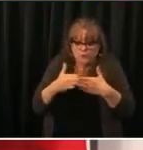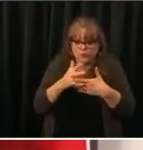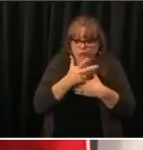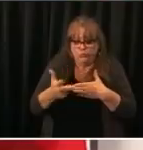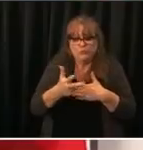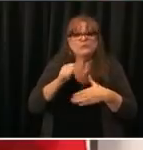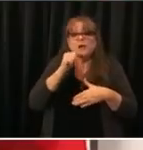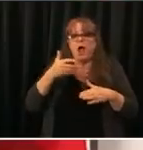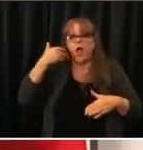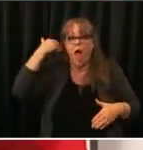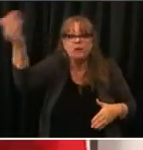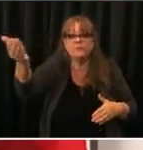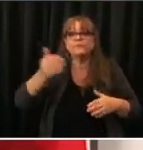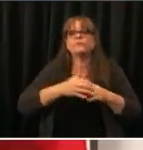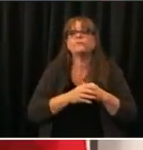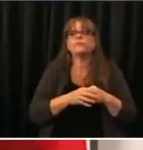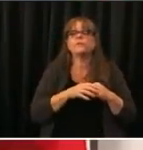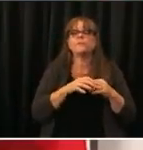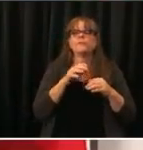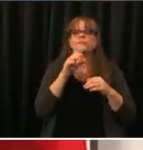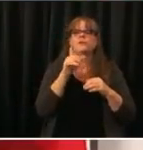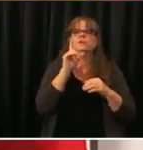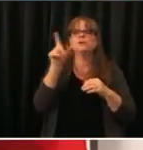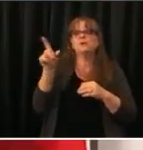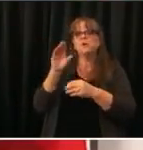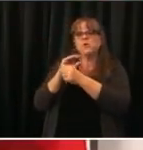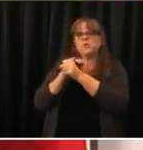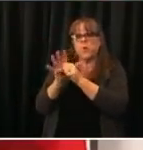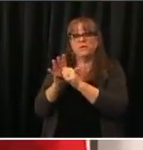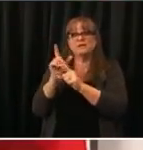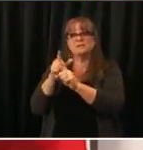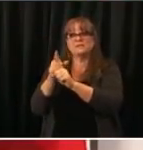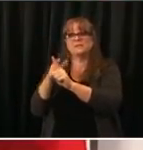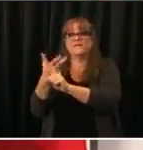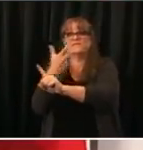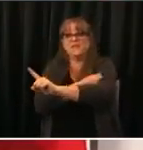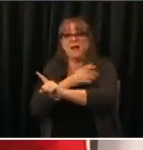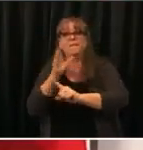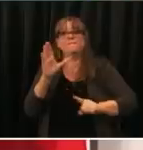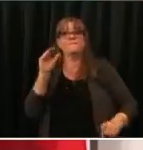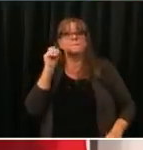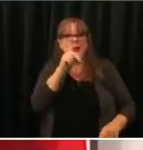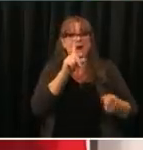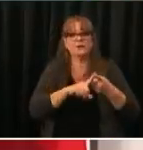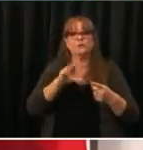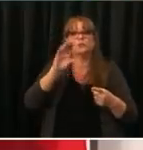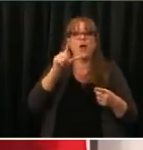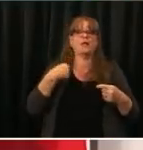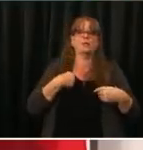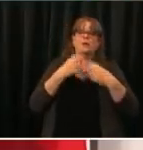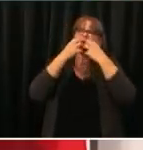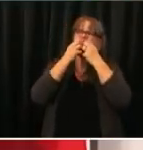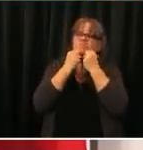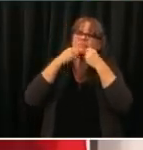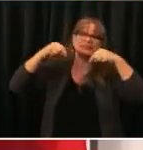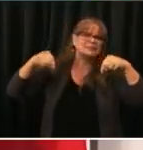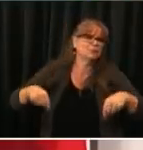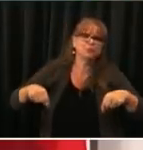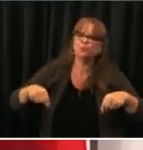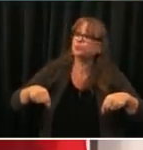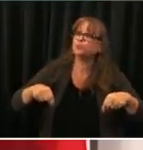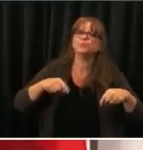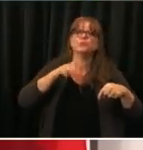COVID-19 vaccine is our path back to the Colorado we know and love. And from the onset, we've approached vaccine distribution in a way that's